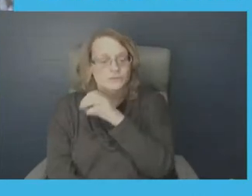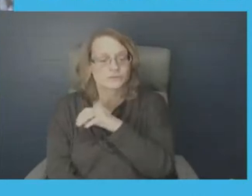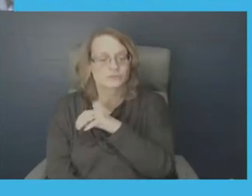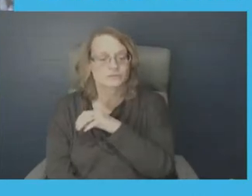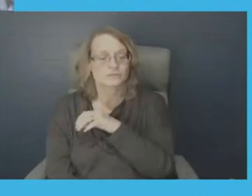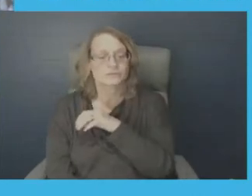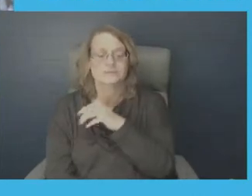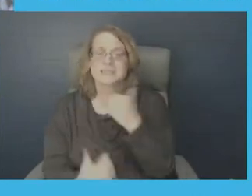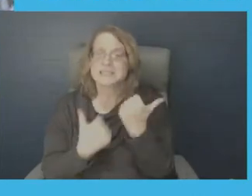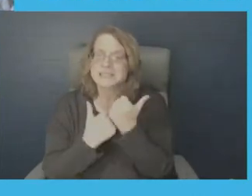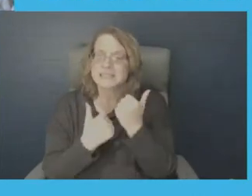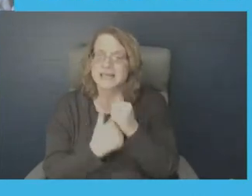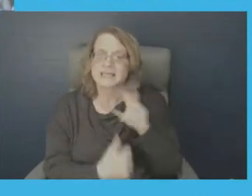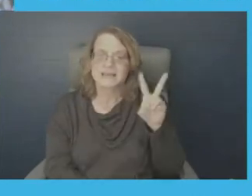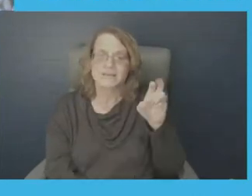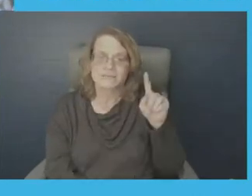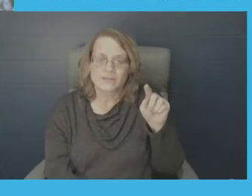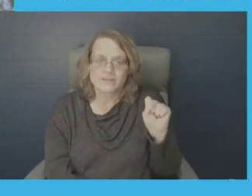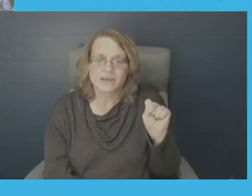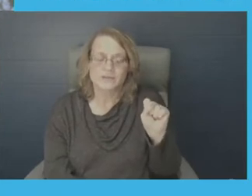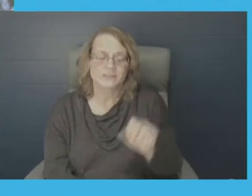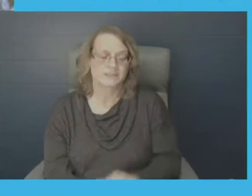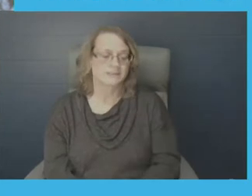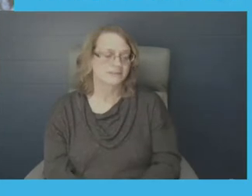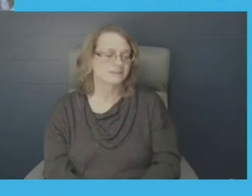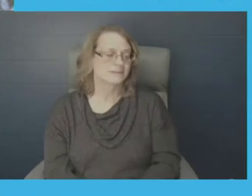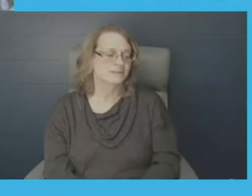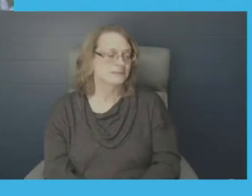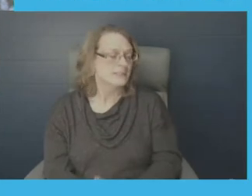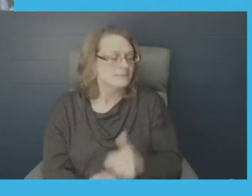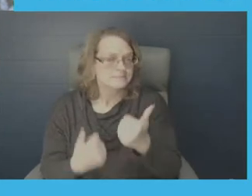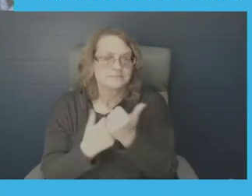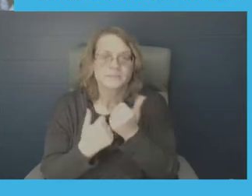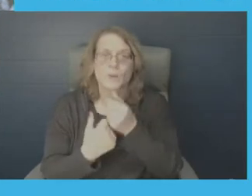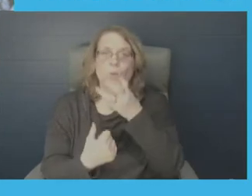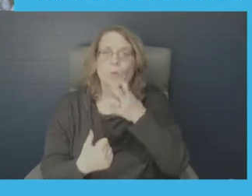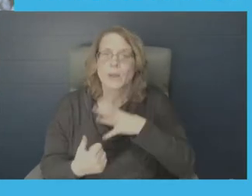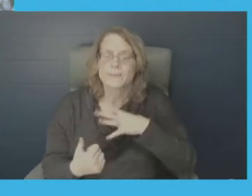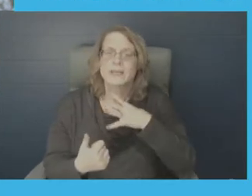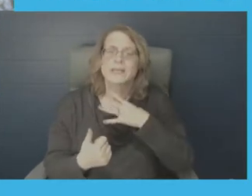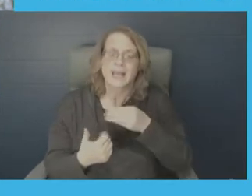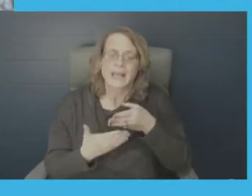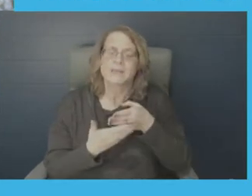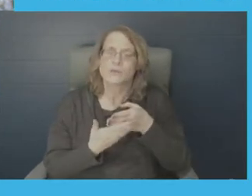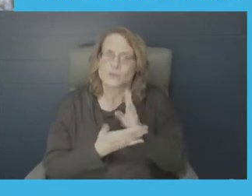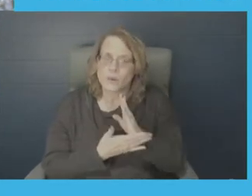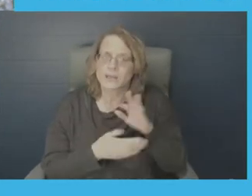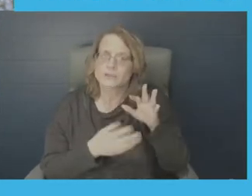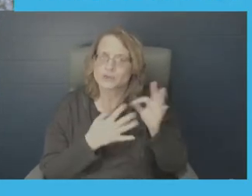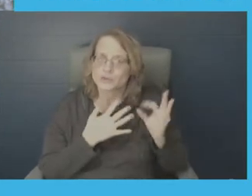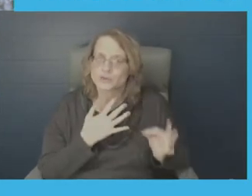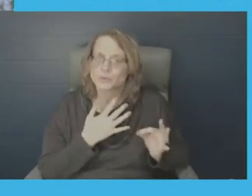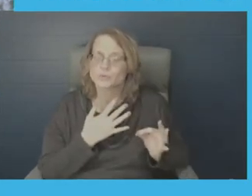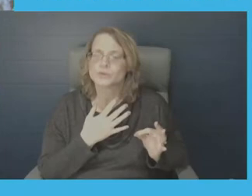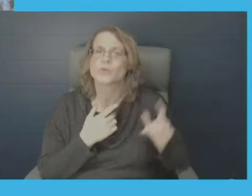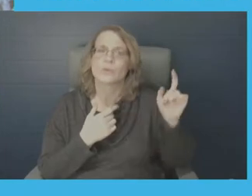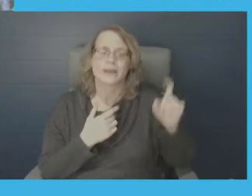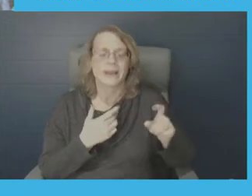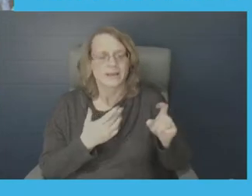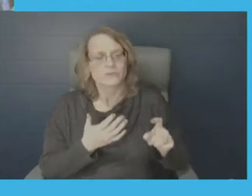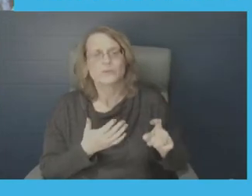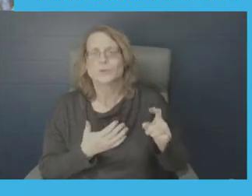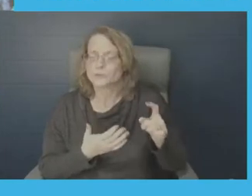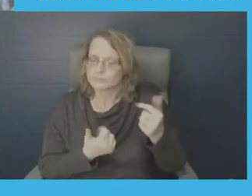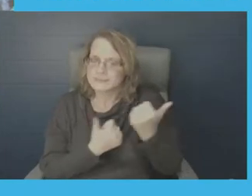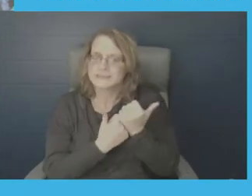We've got to stand up for seniors. We've got to stand up for veterans. We've got to stand up for women